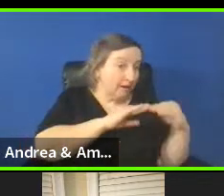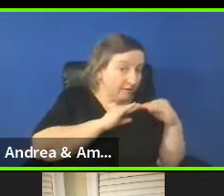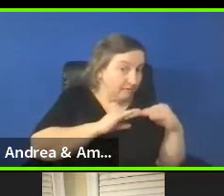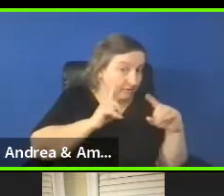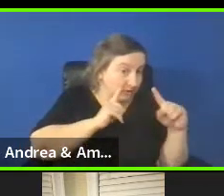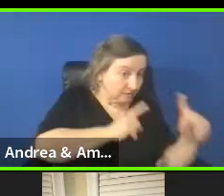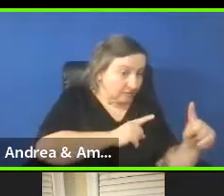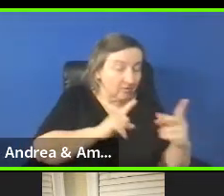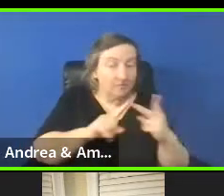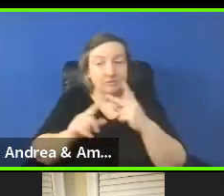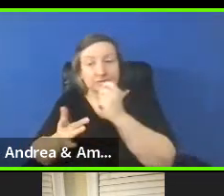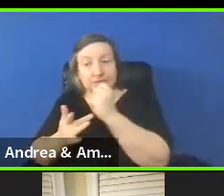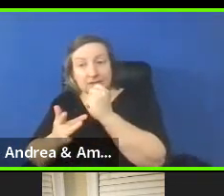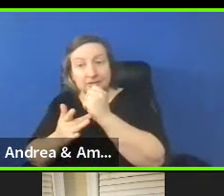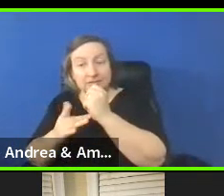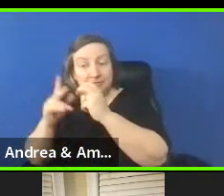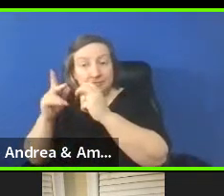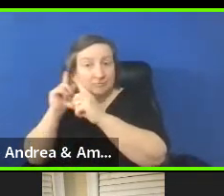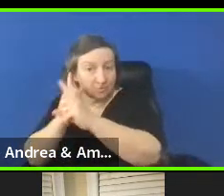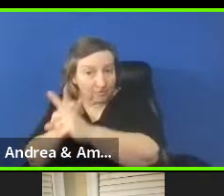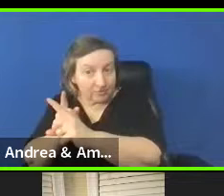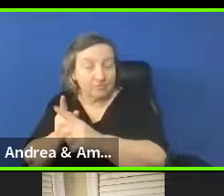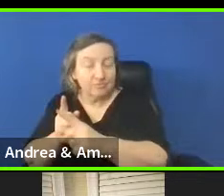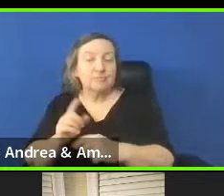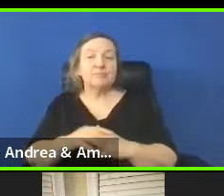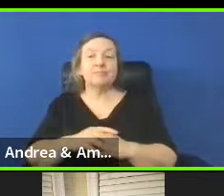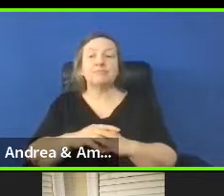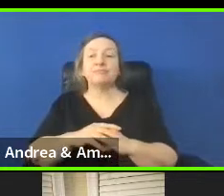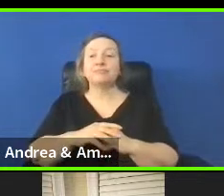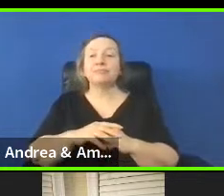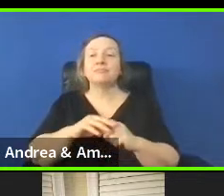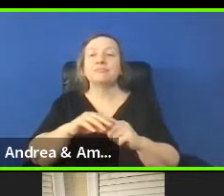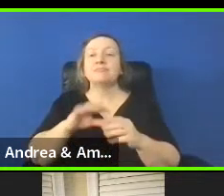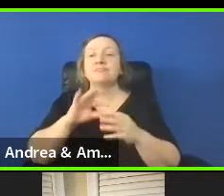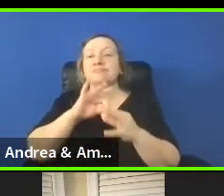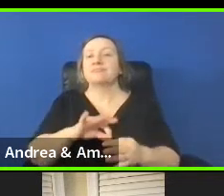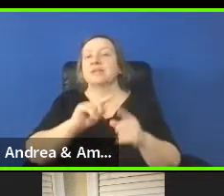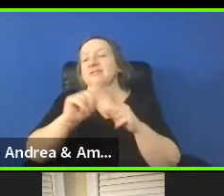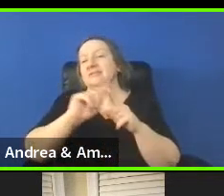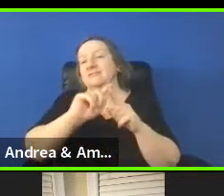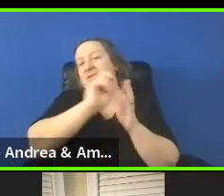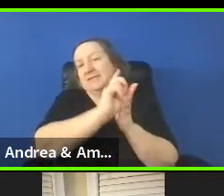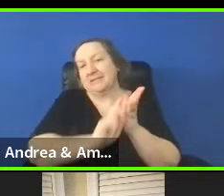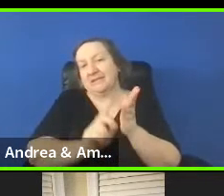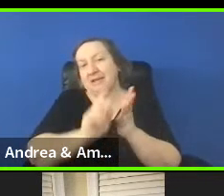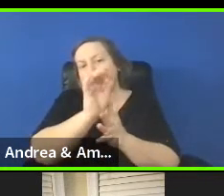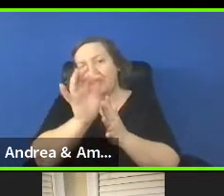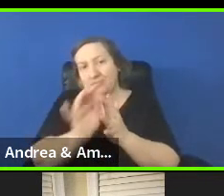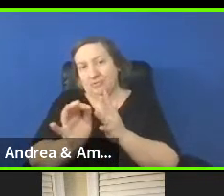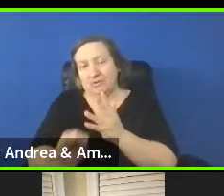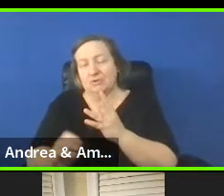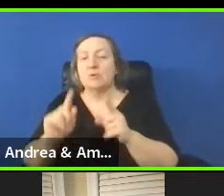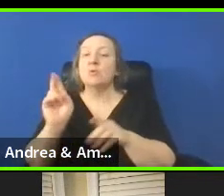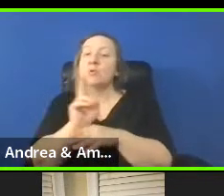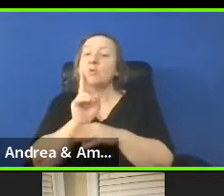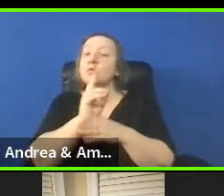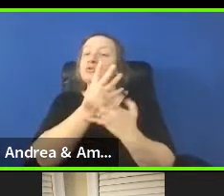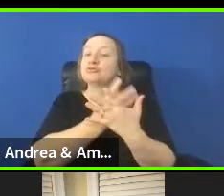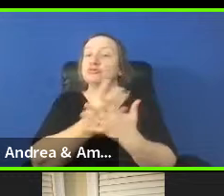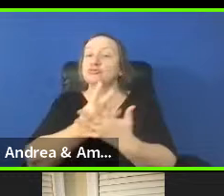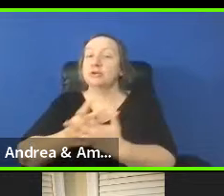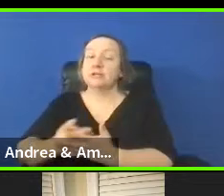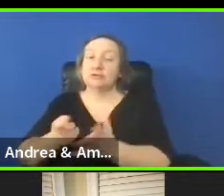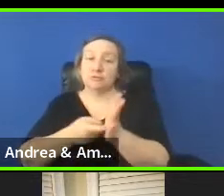as technical analysis on different design options. We use screening criteria that was